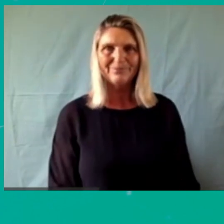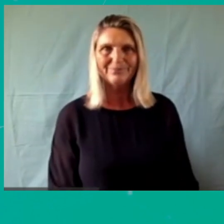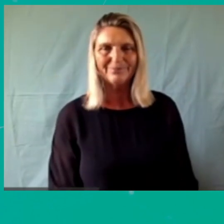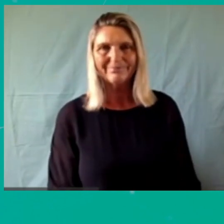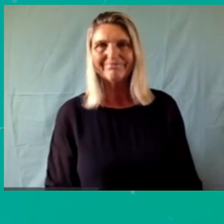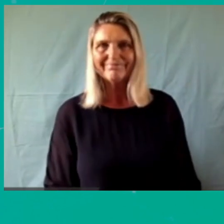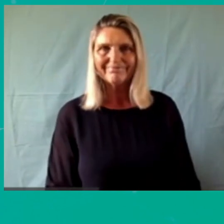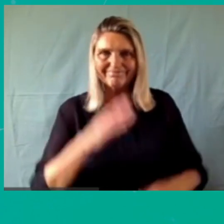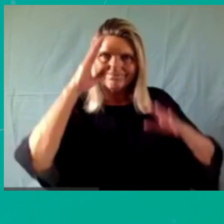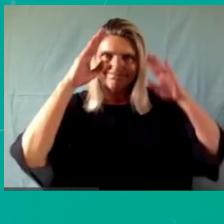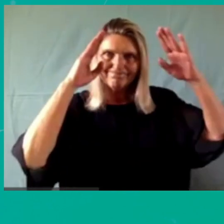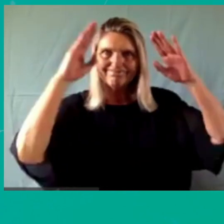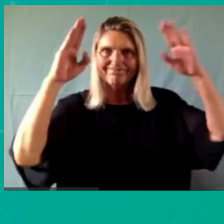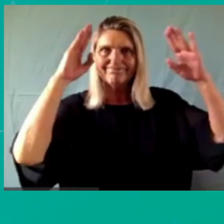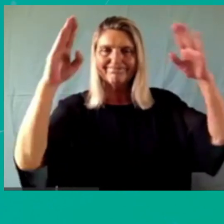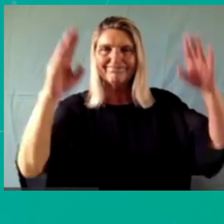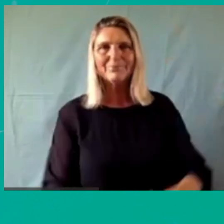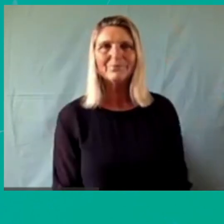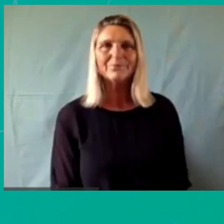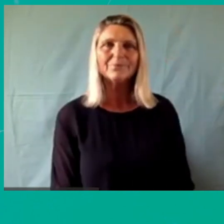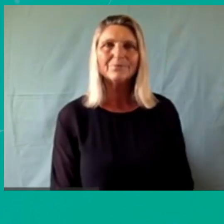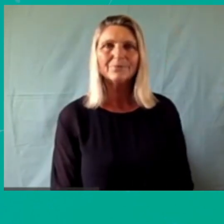tēnā koutou, kia ora koutou katoa.